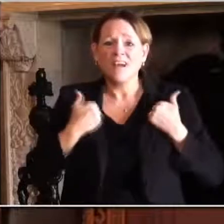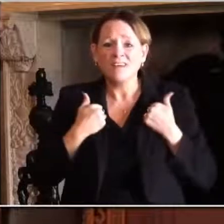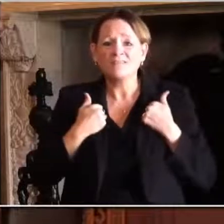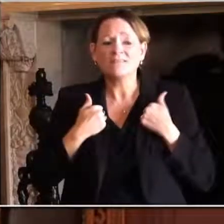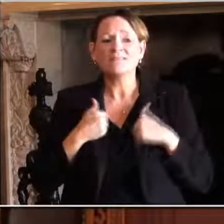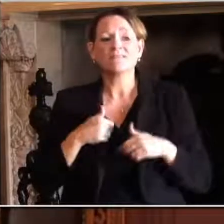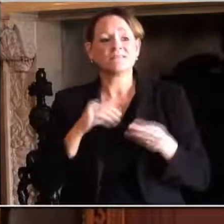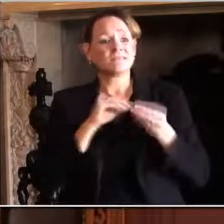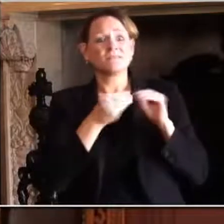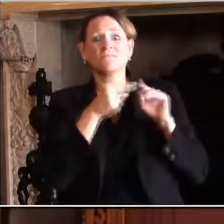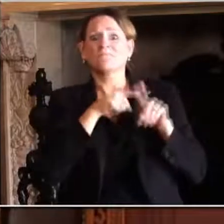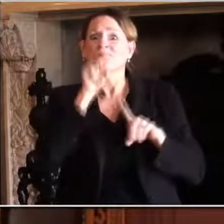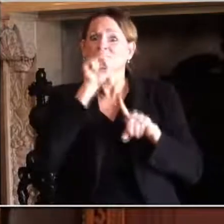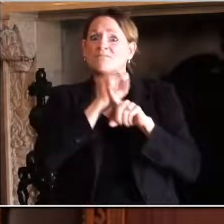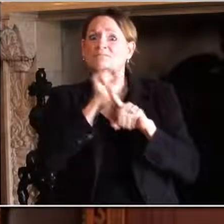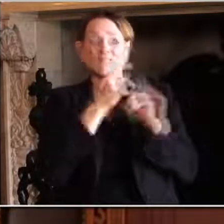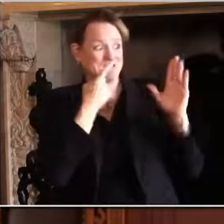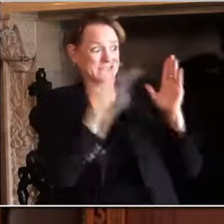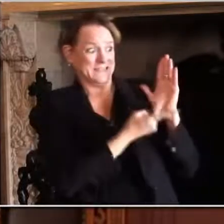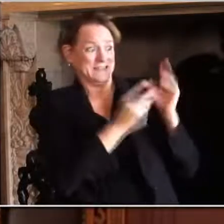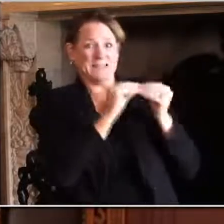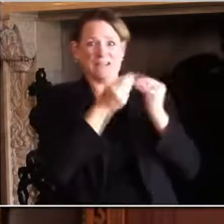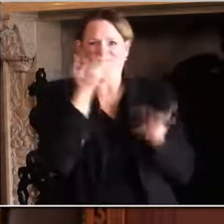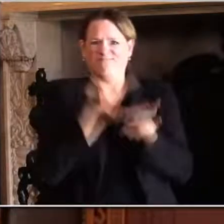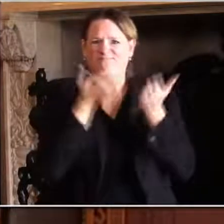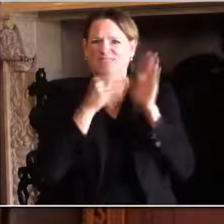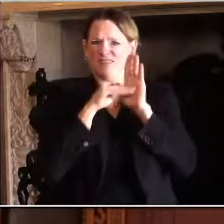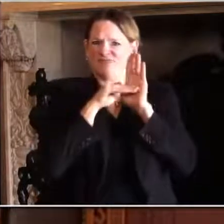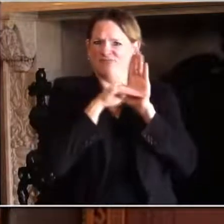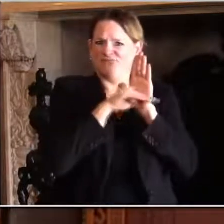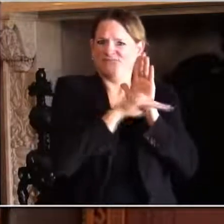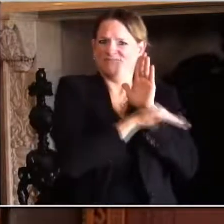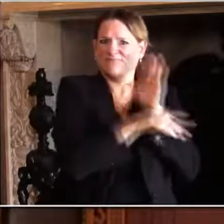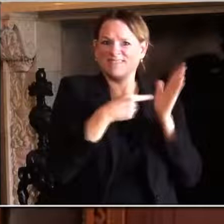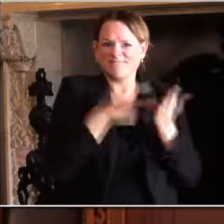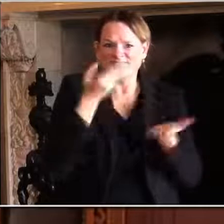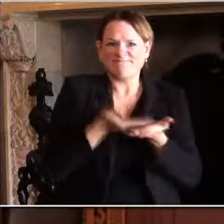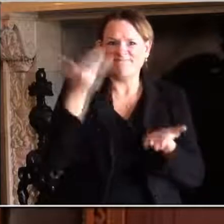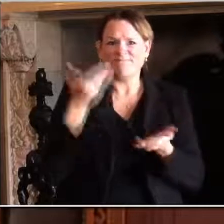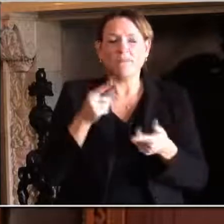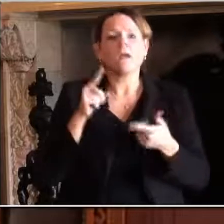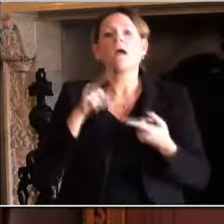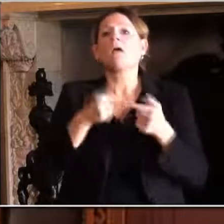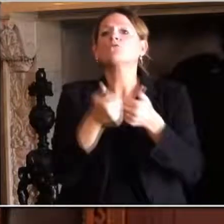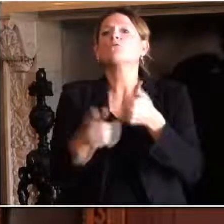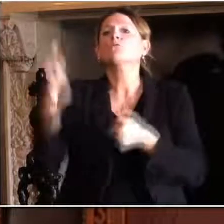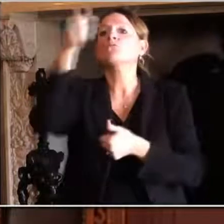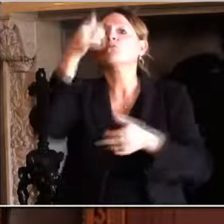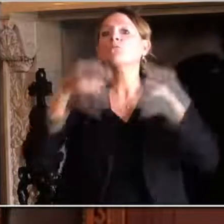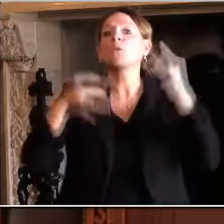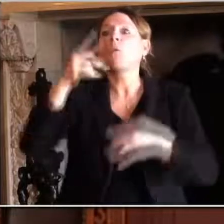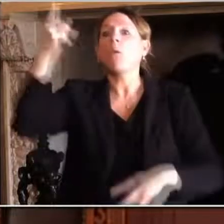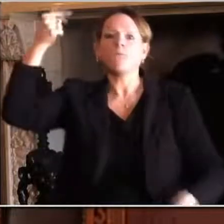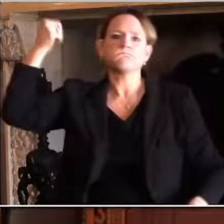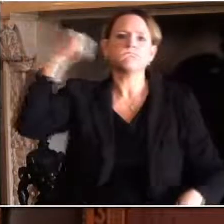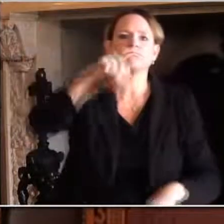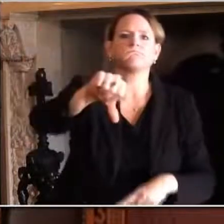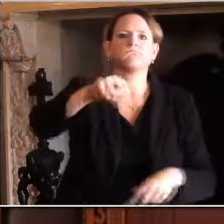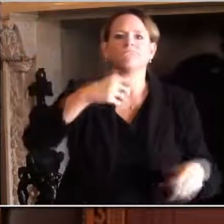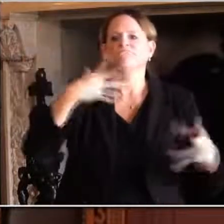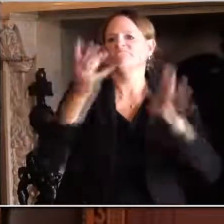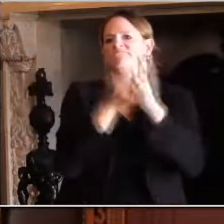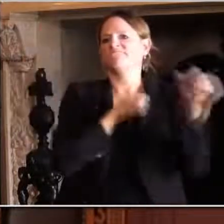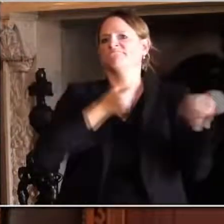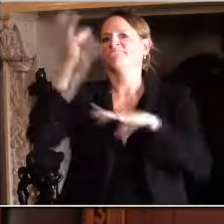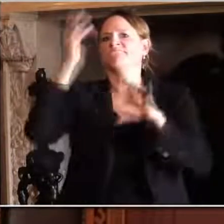the spread of the disease until the Supreme Court decided that they knew better and made the changes that they made.